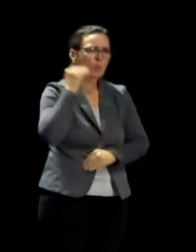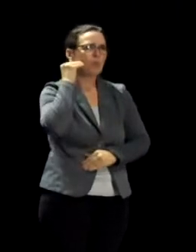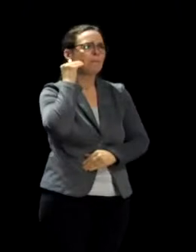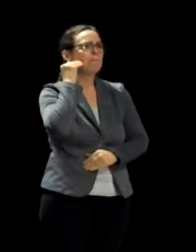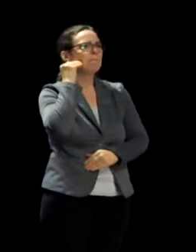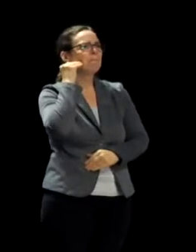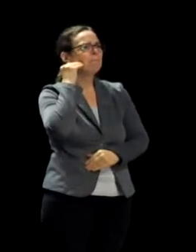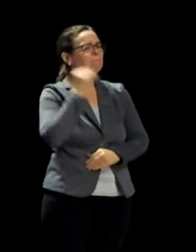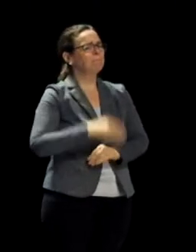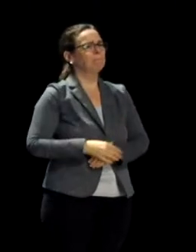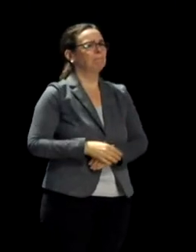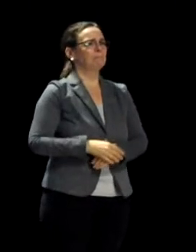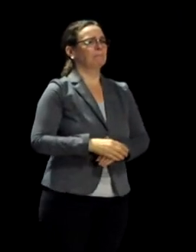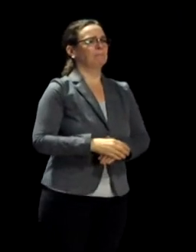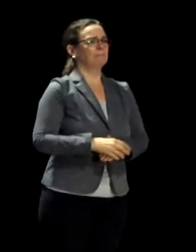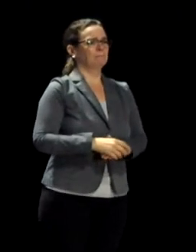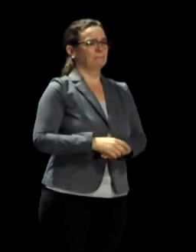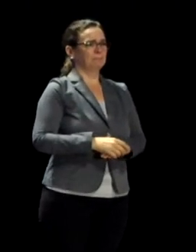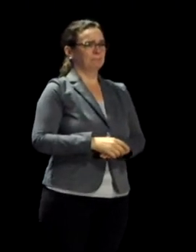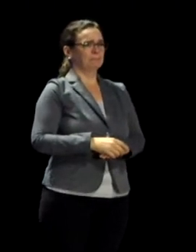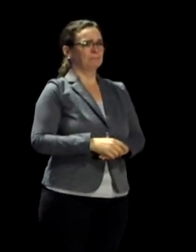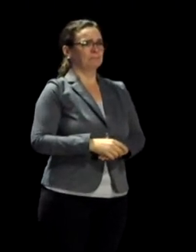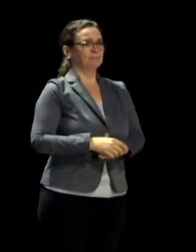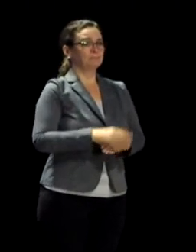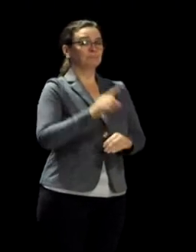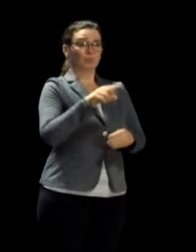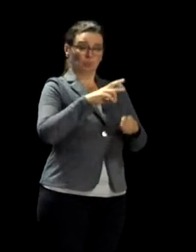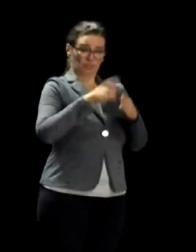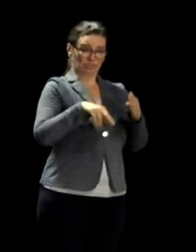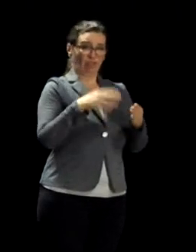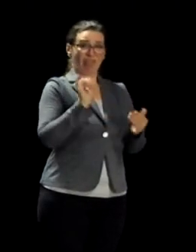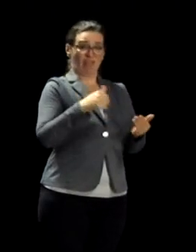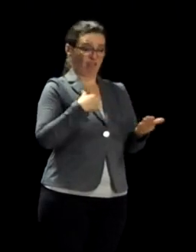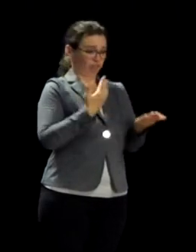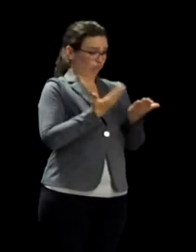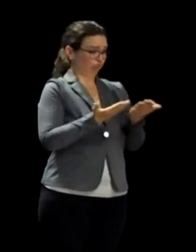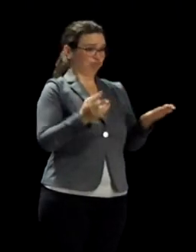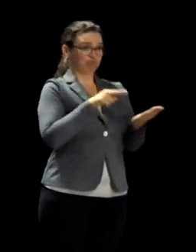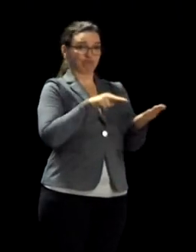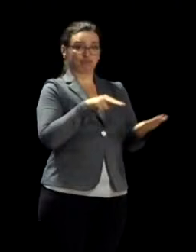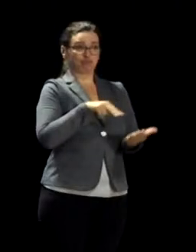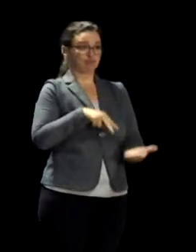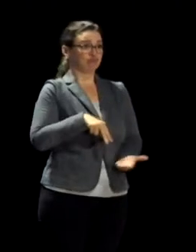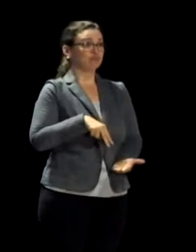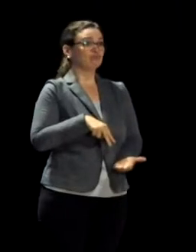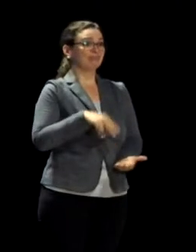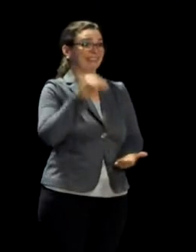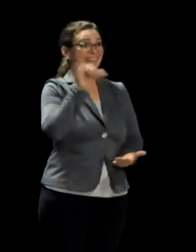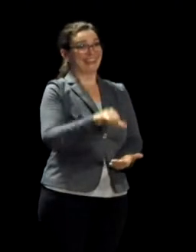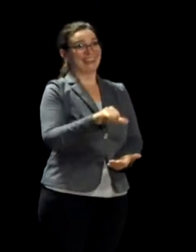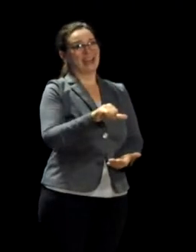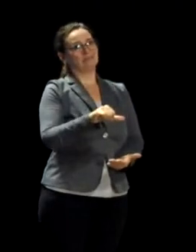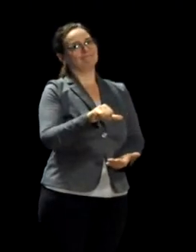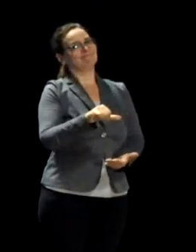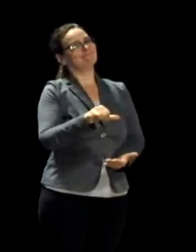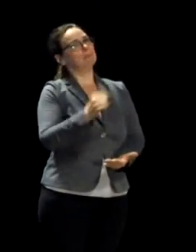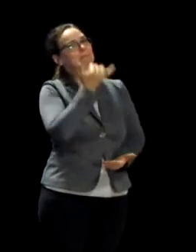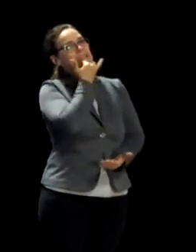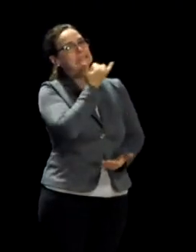not suggesting it's not, then that is the type of unforced error that leads to 16 other people getting